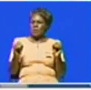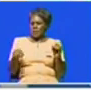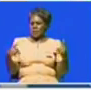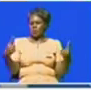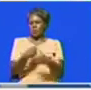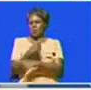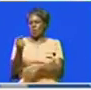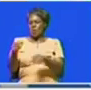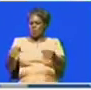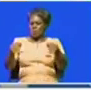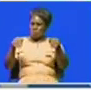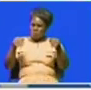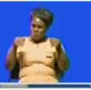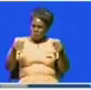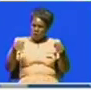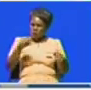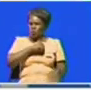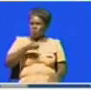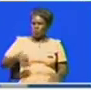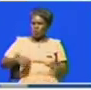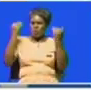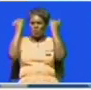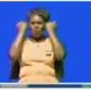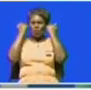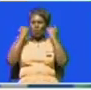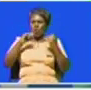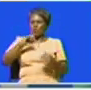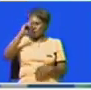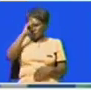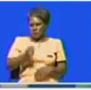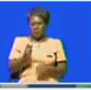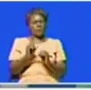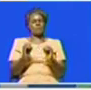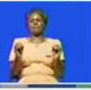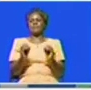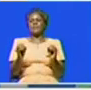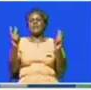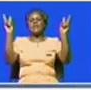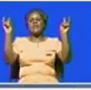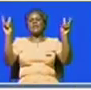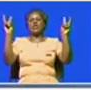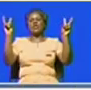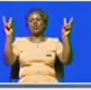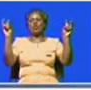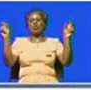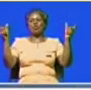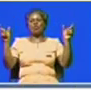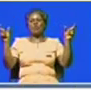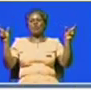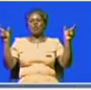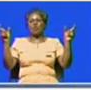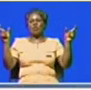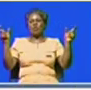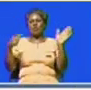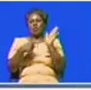differ. You do not need to wait for the Supreme Court to issue the detailed judgment because all those issues were raised in the full glare of the cameras. You know